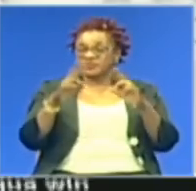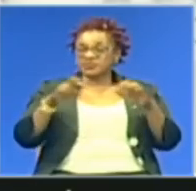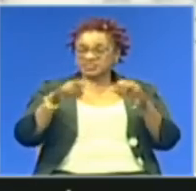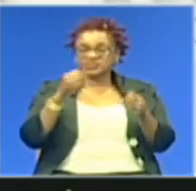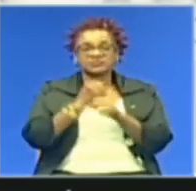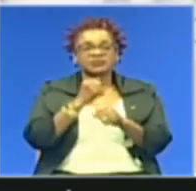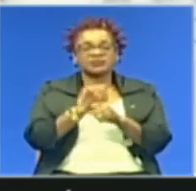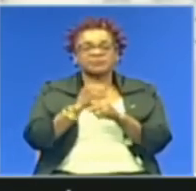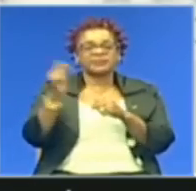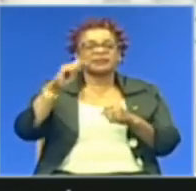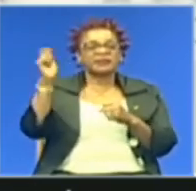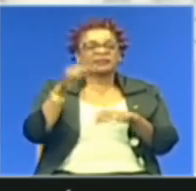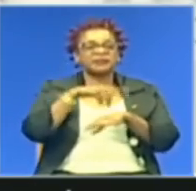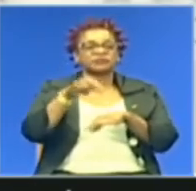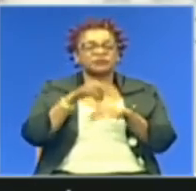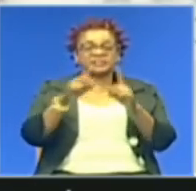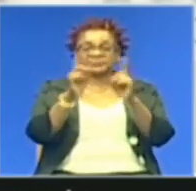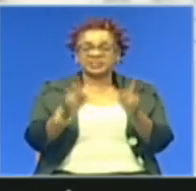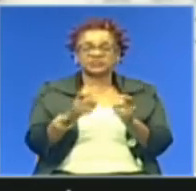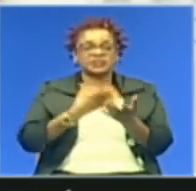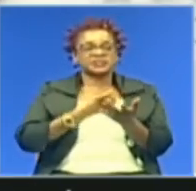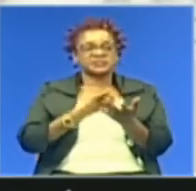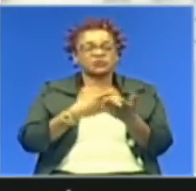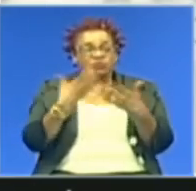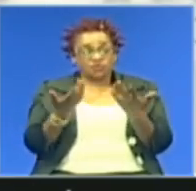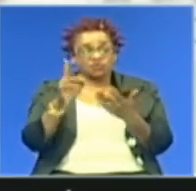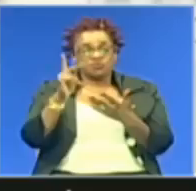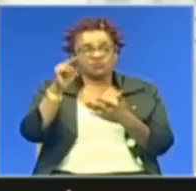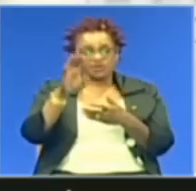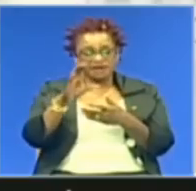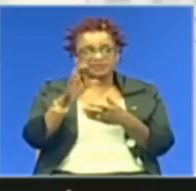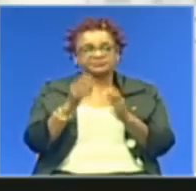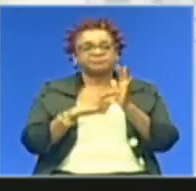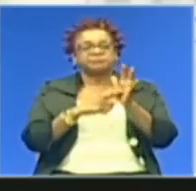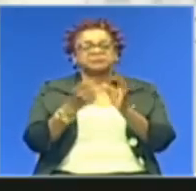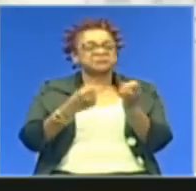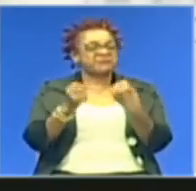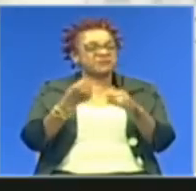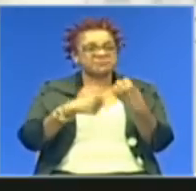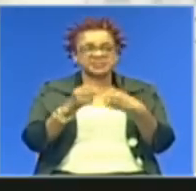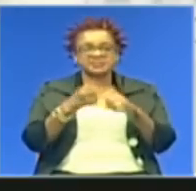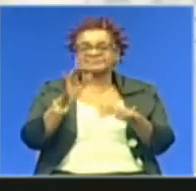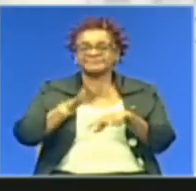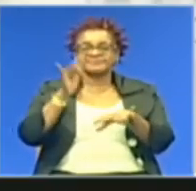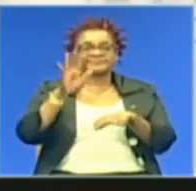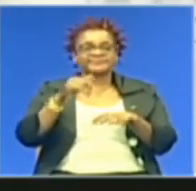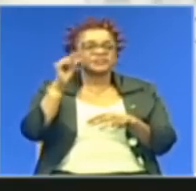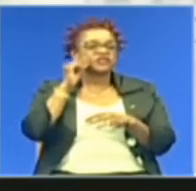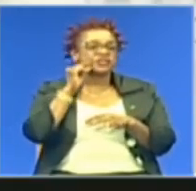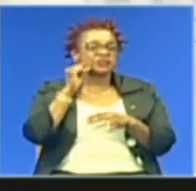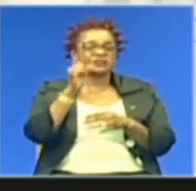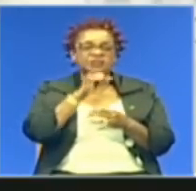the Kenya National Examinations Council, or KNEC, shows that this performance is affected by factors like gender,